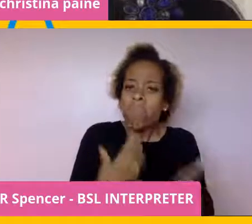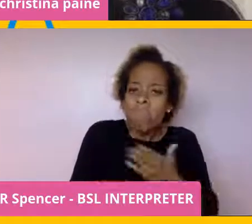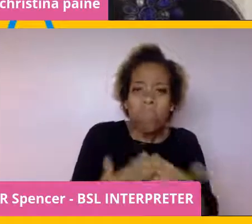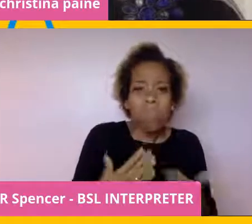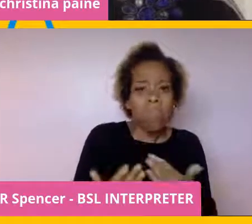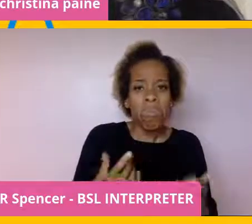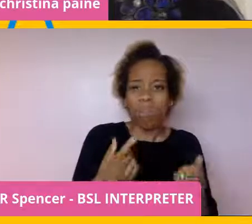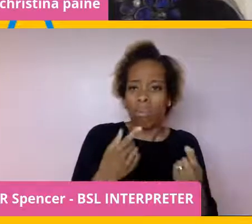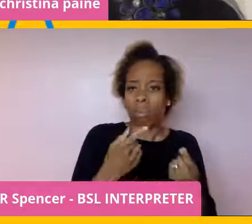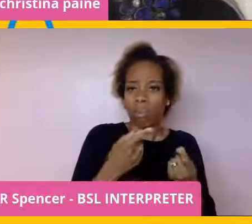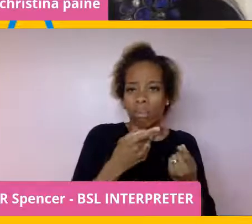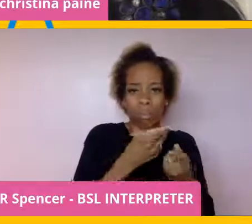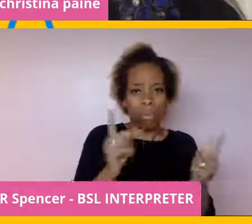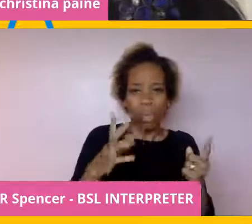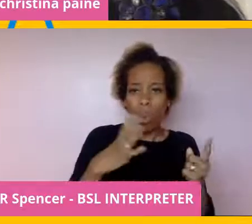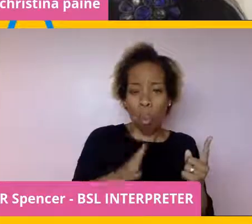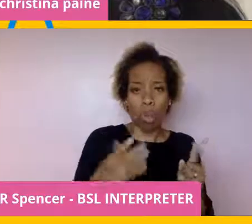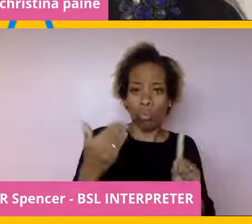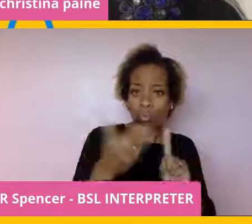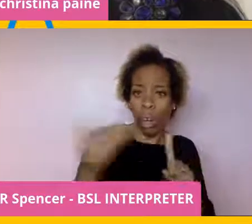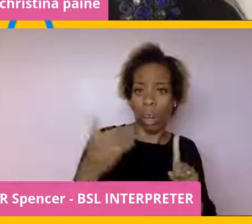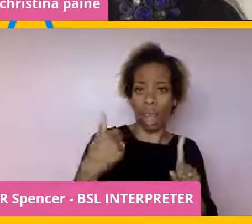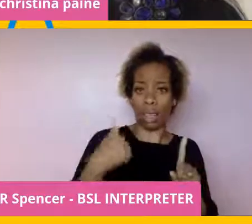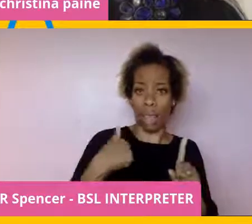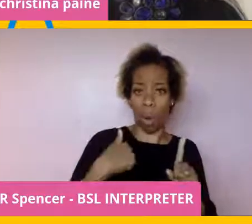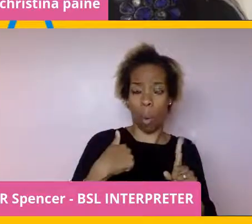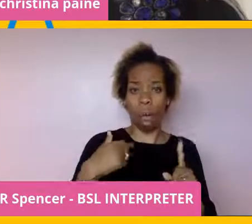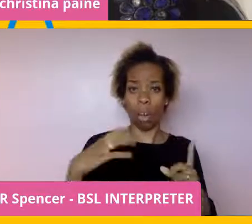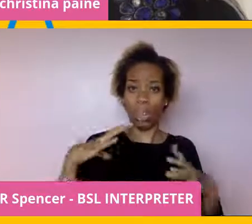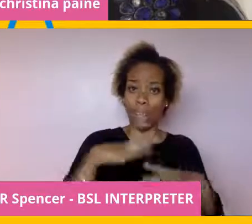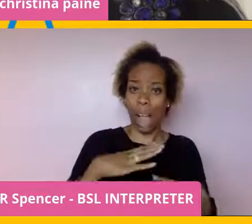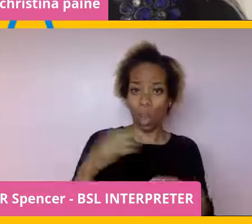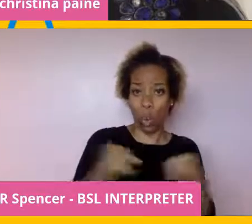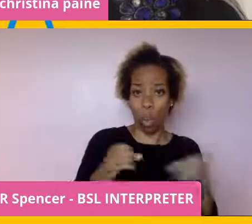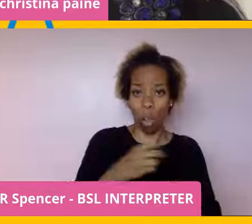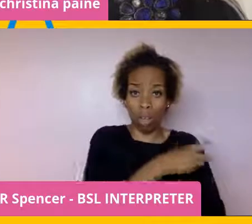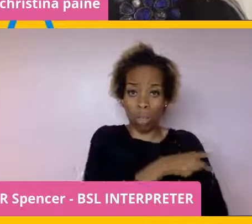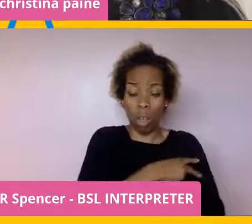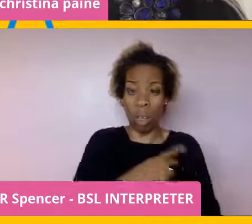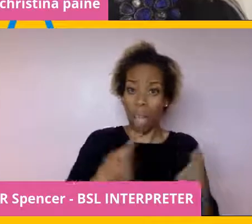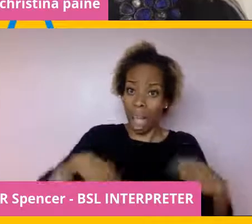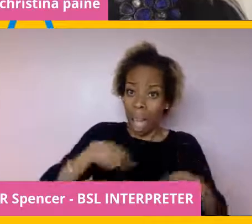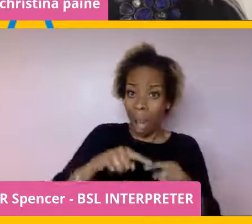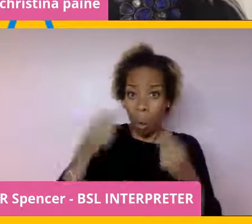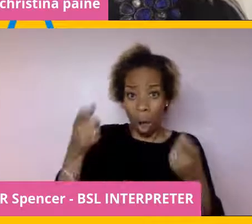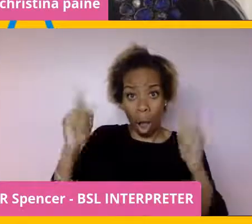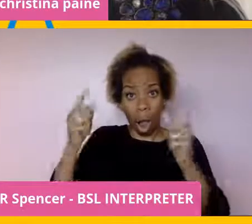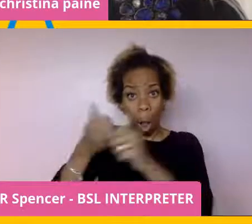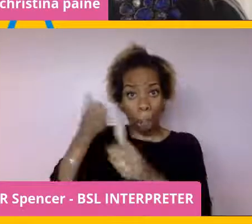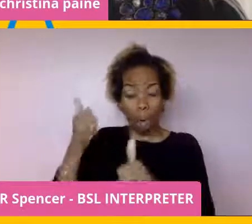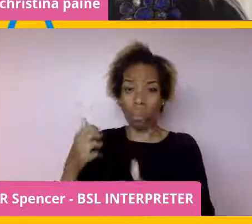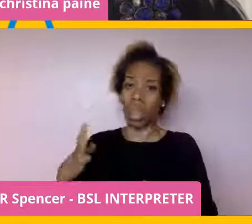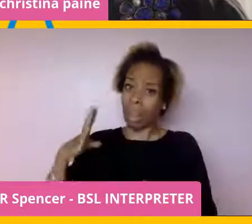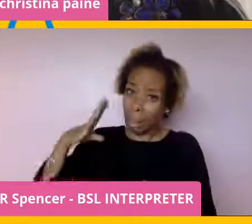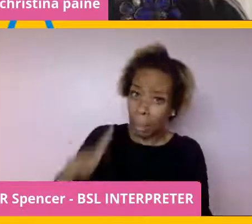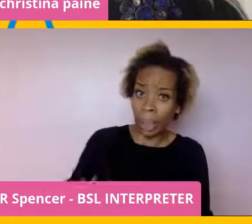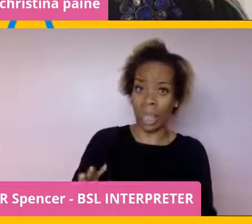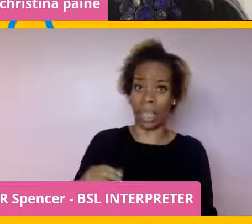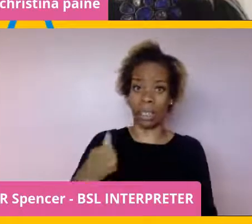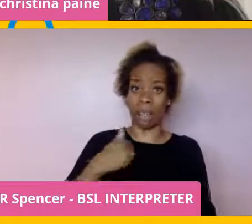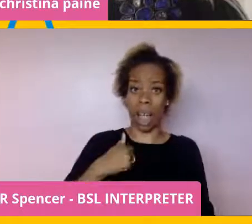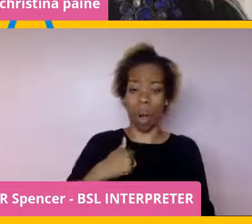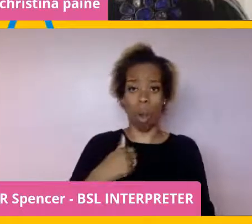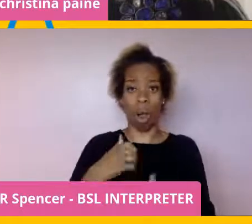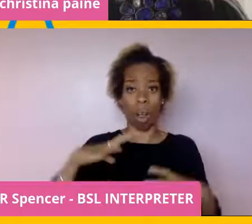of casualised staff, our employers rely on casualised staff for our